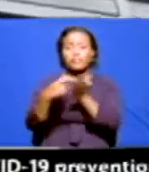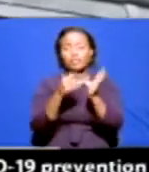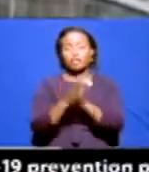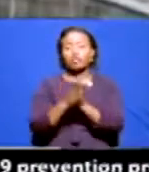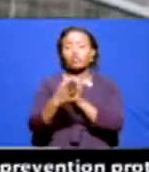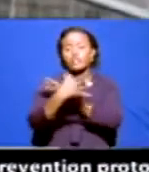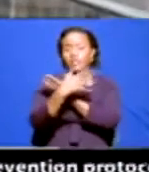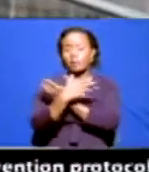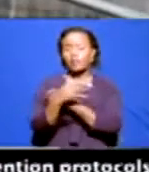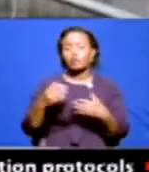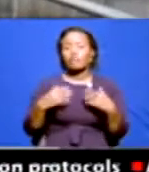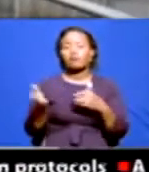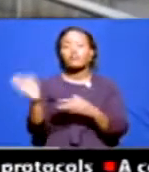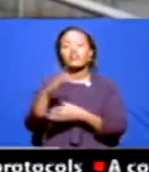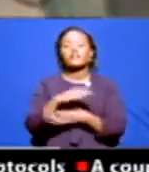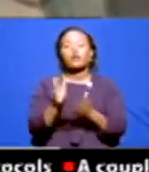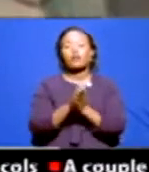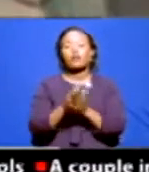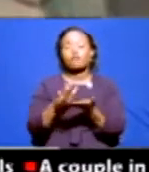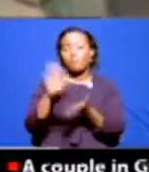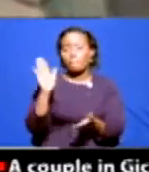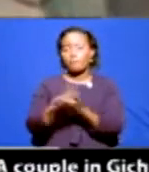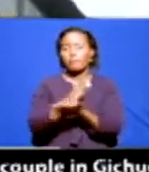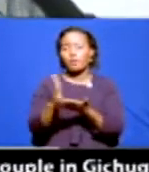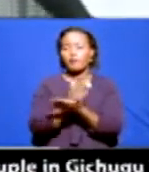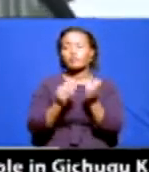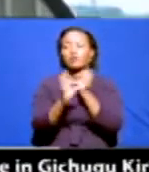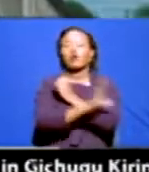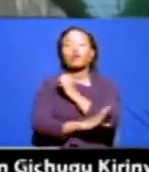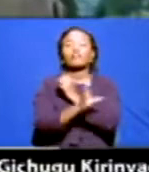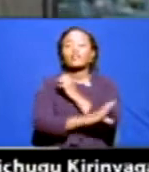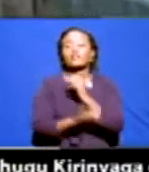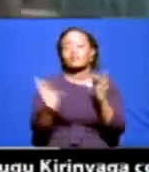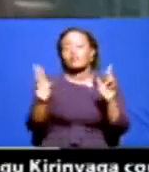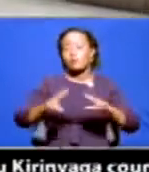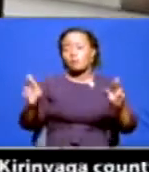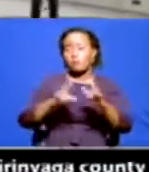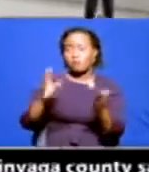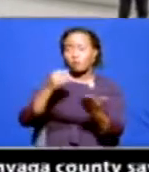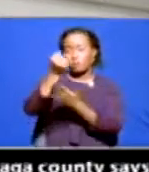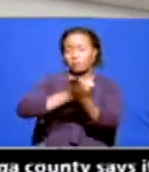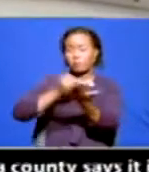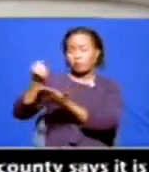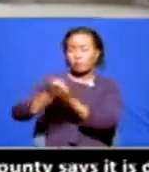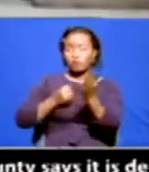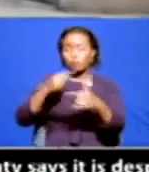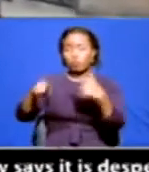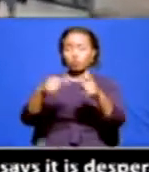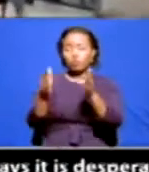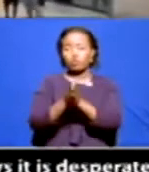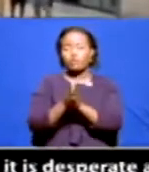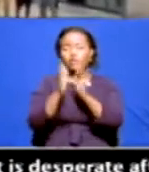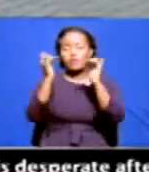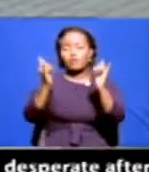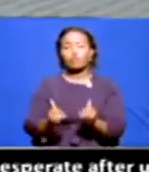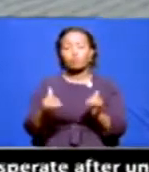of different pieces of Benin bronze back to the country. The reparation of the artifacts will go with the construction of an ultra-modern museum in Edo State,